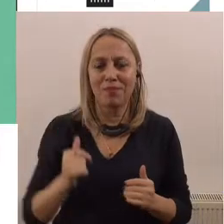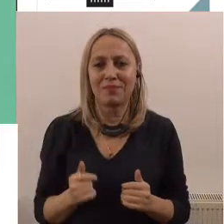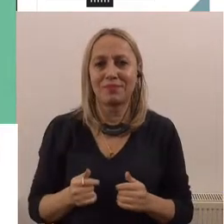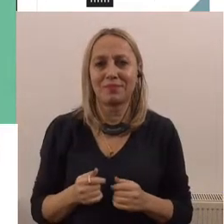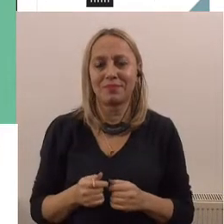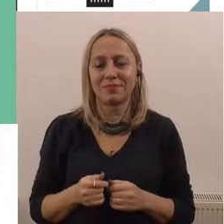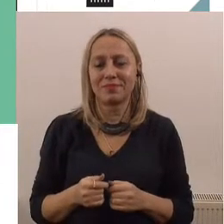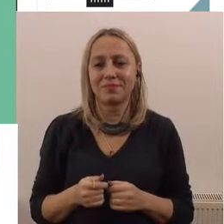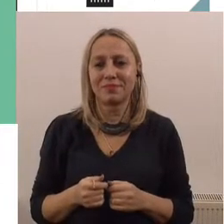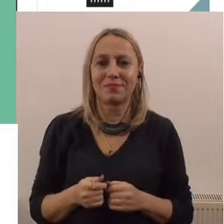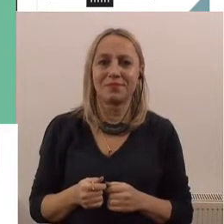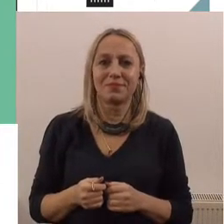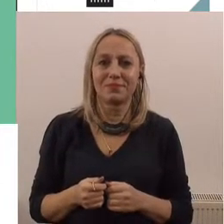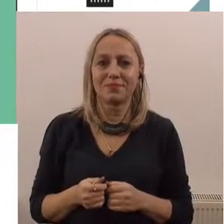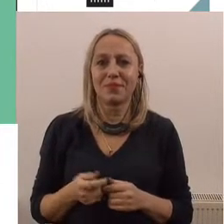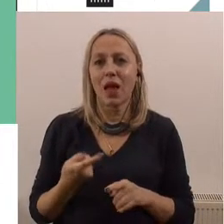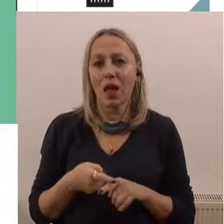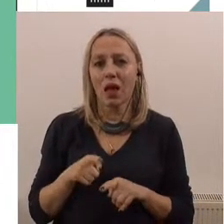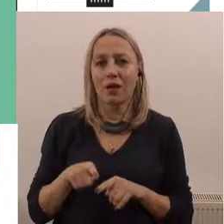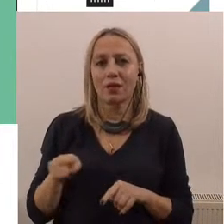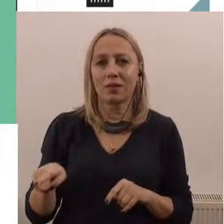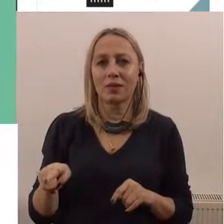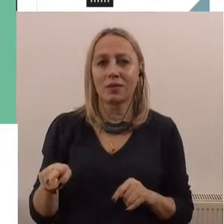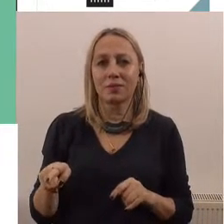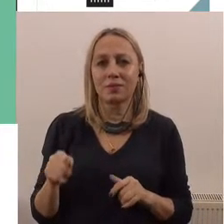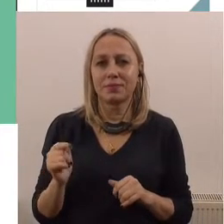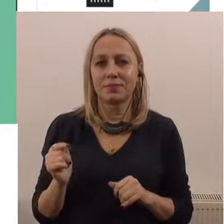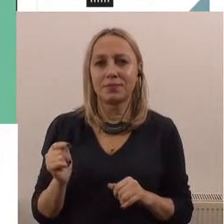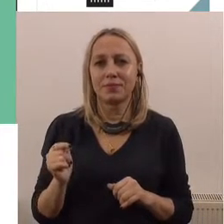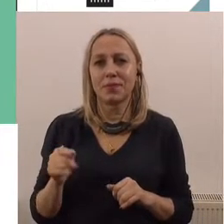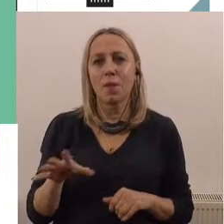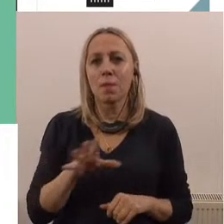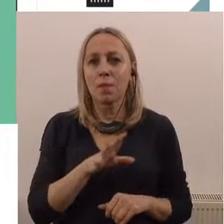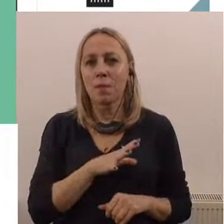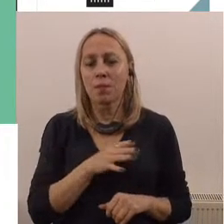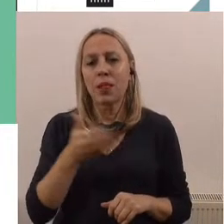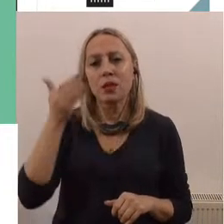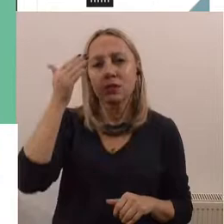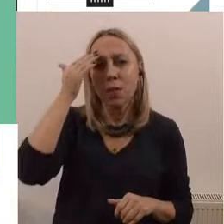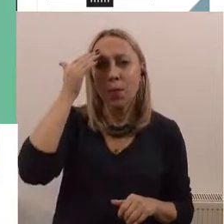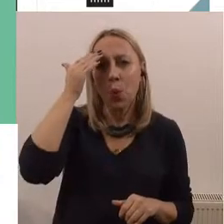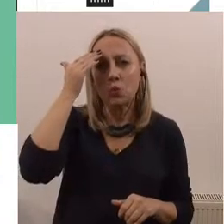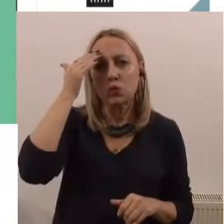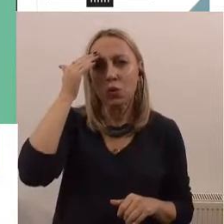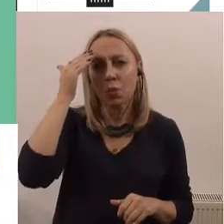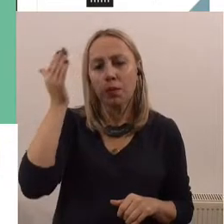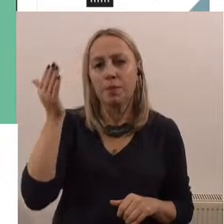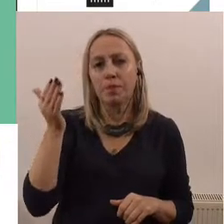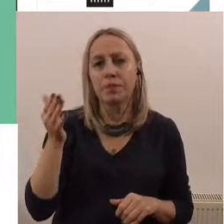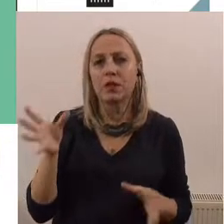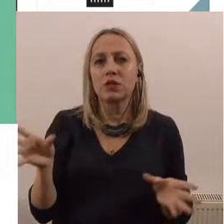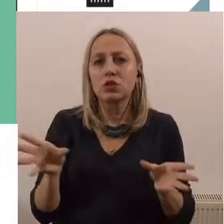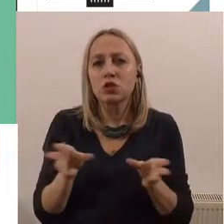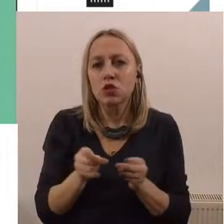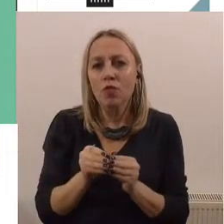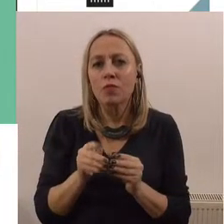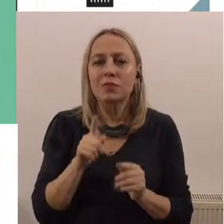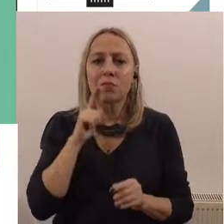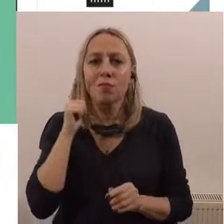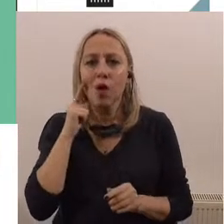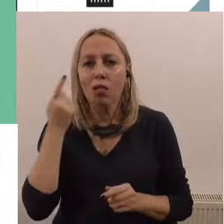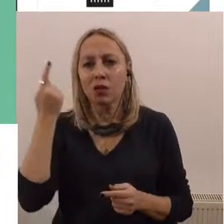but also together with our young designers, we've choose the best place